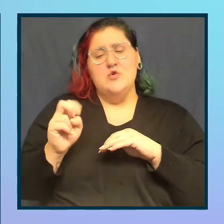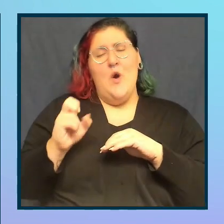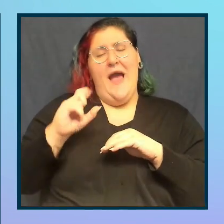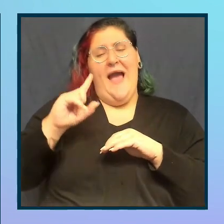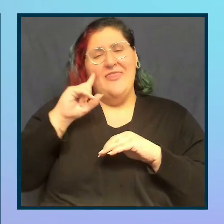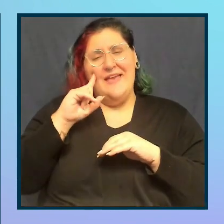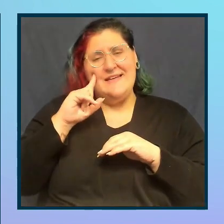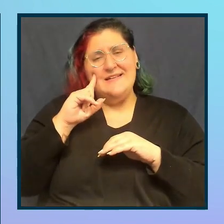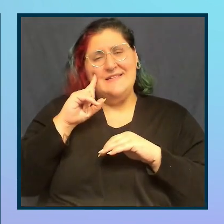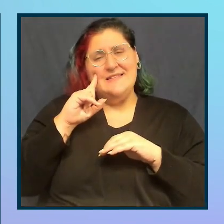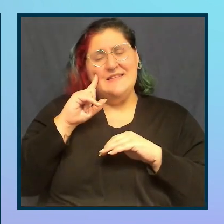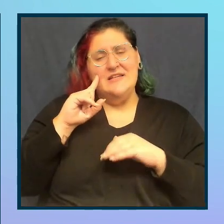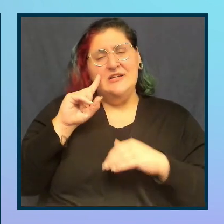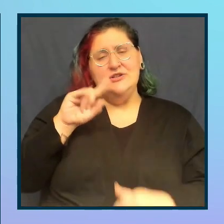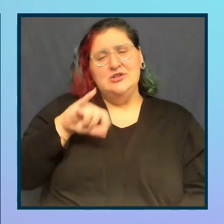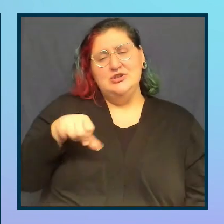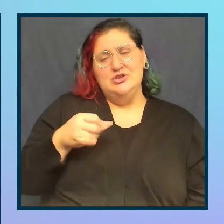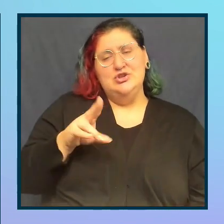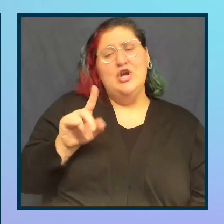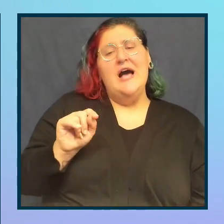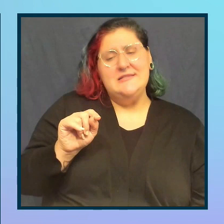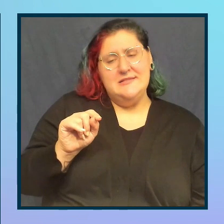AccessU is the one for just, what was the other one?